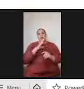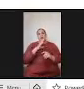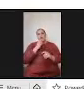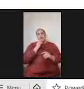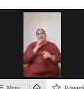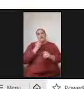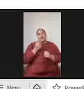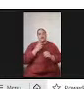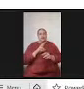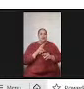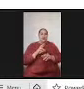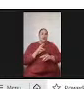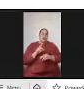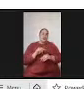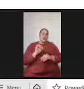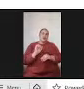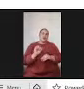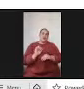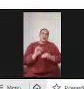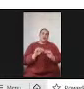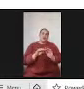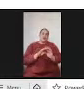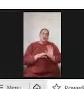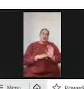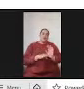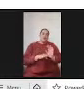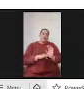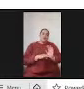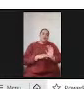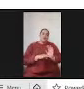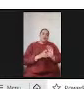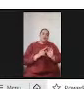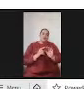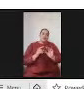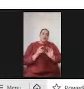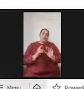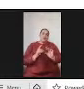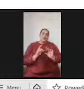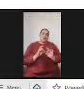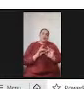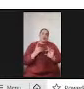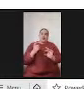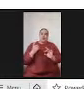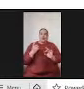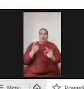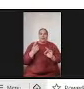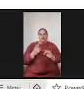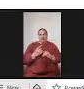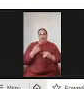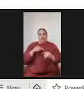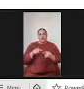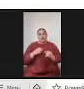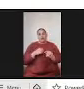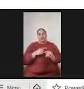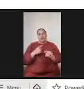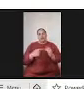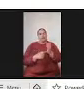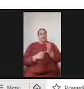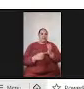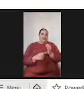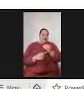had the problem from the start when coming to this digitization